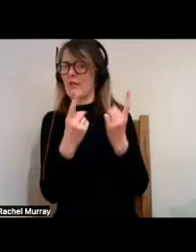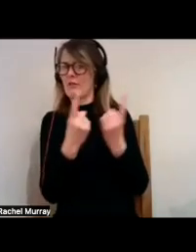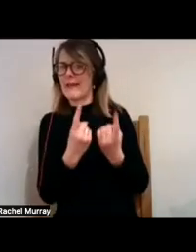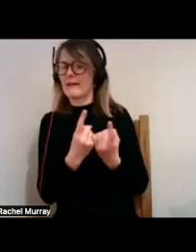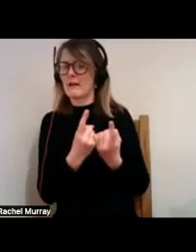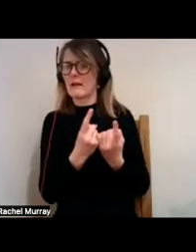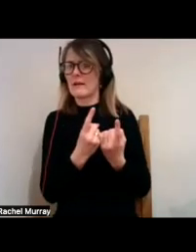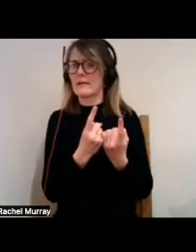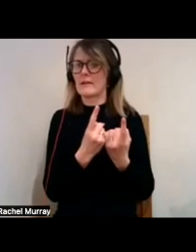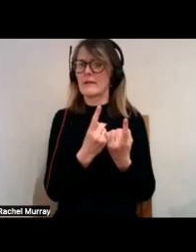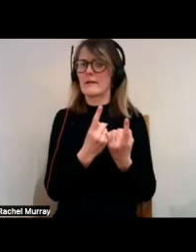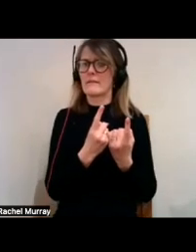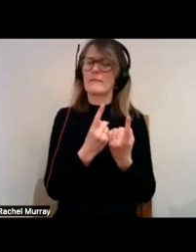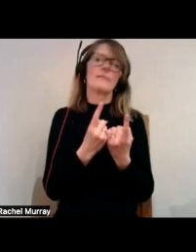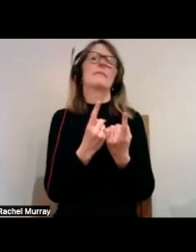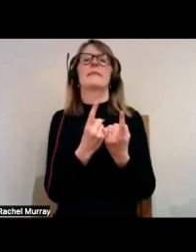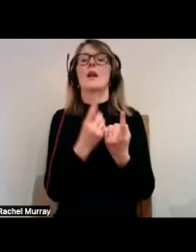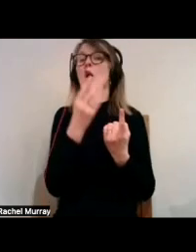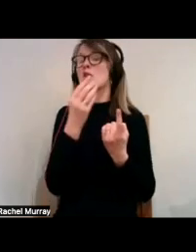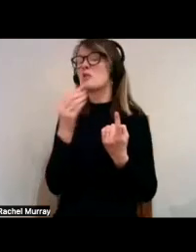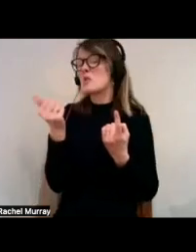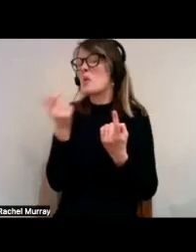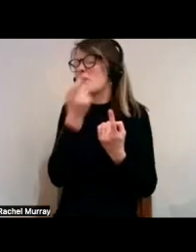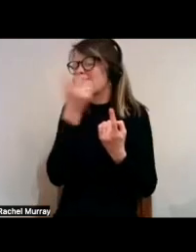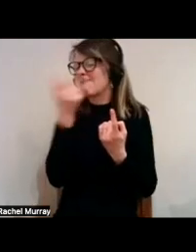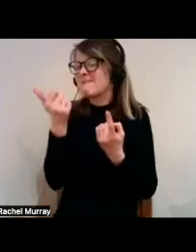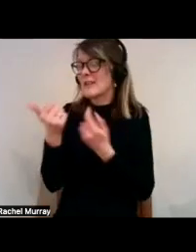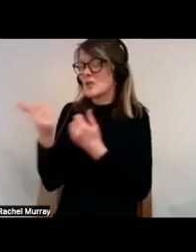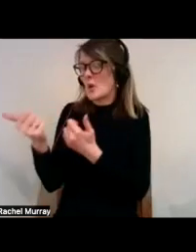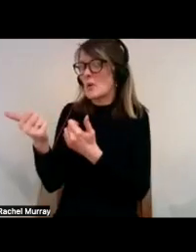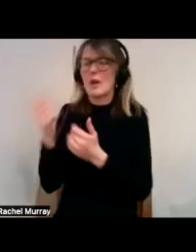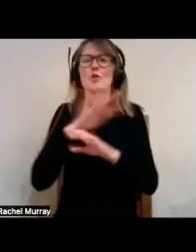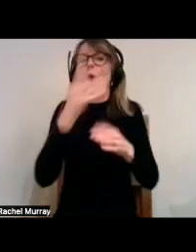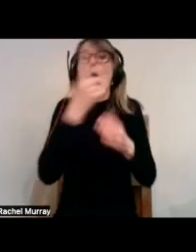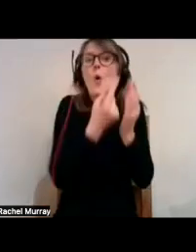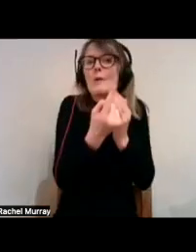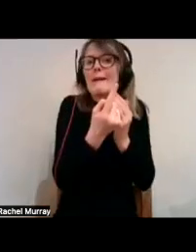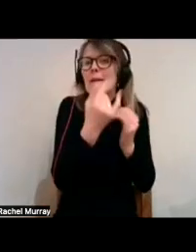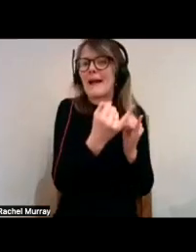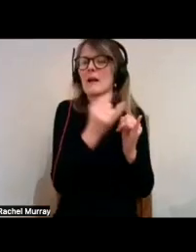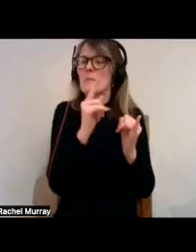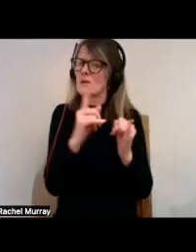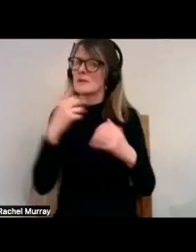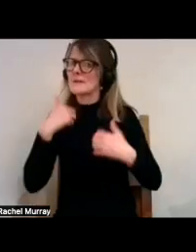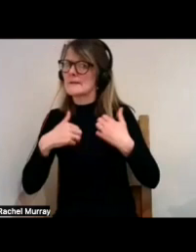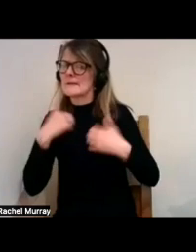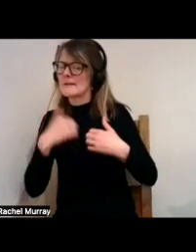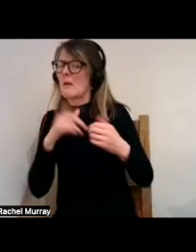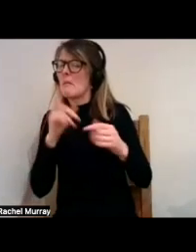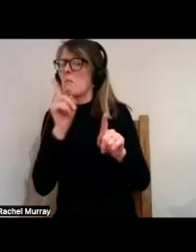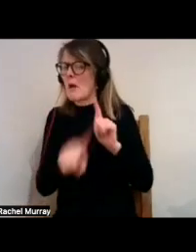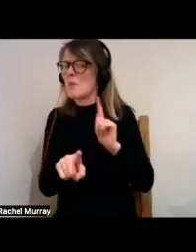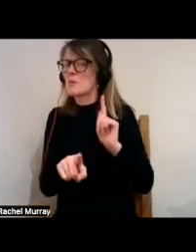some articulations of power that were good, so it's not exclusive. But I was really intrigued that